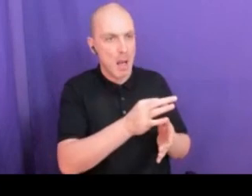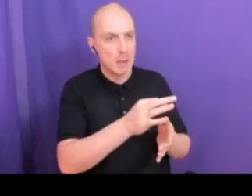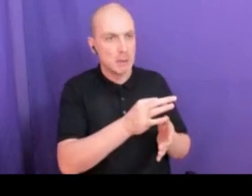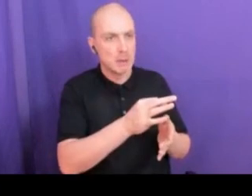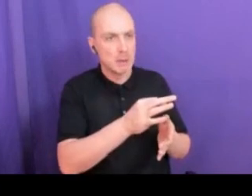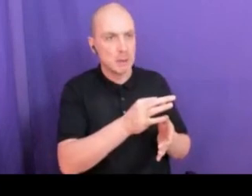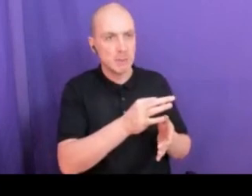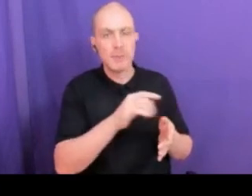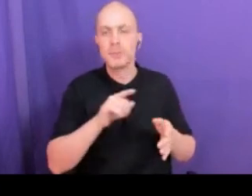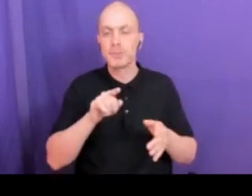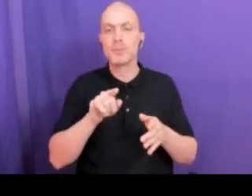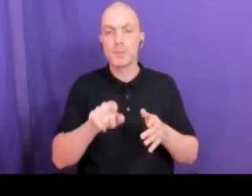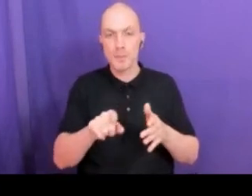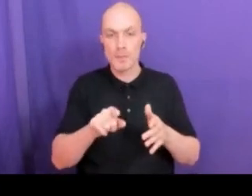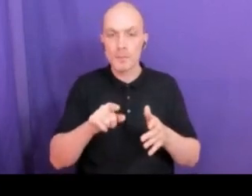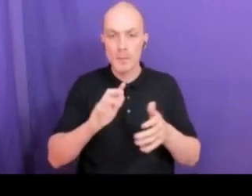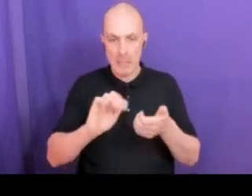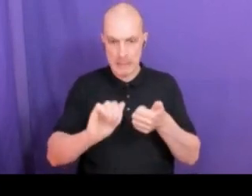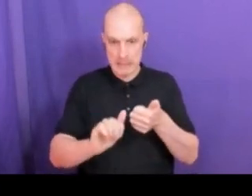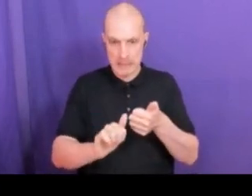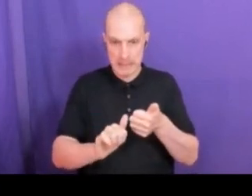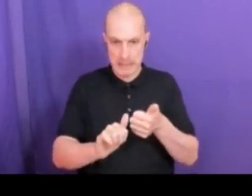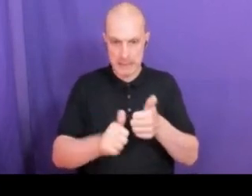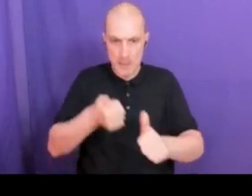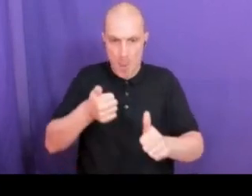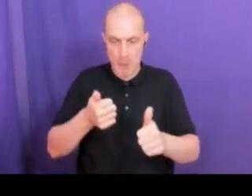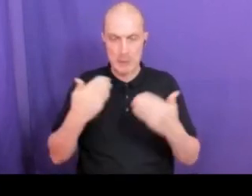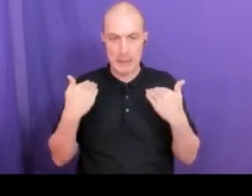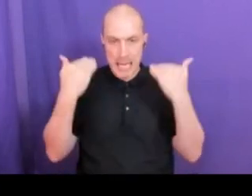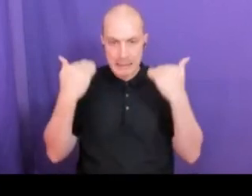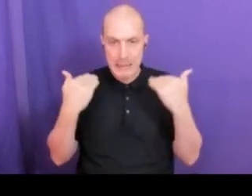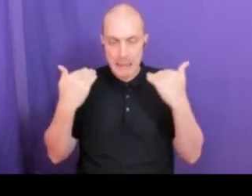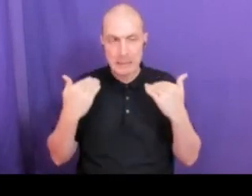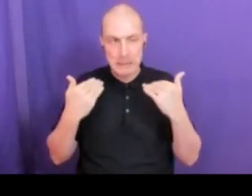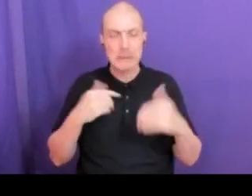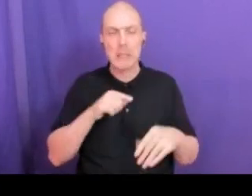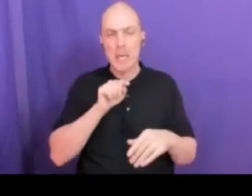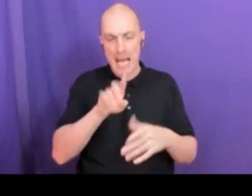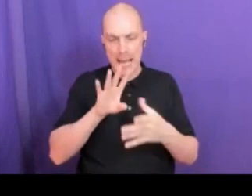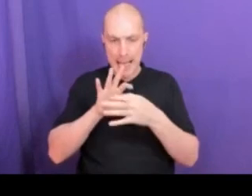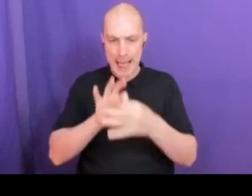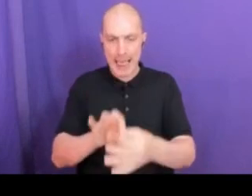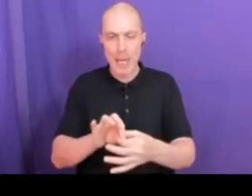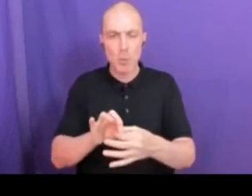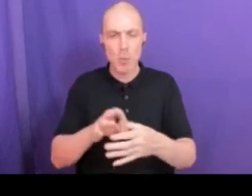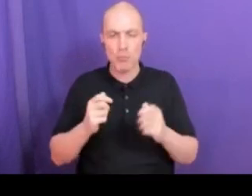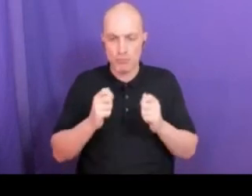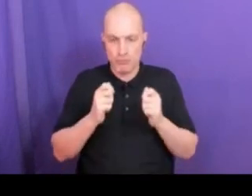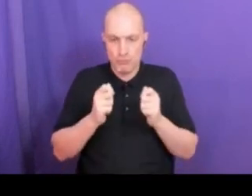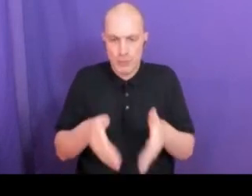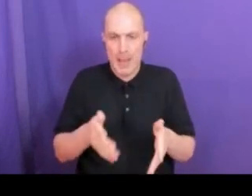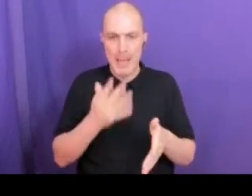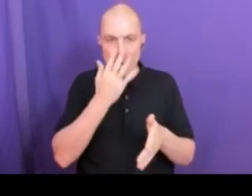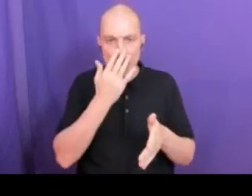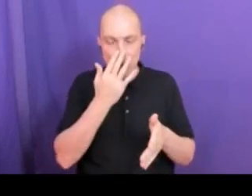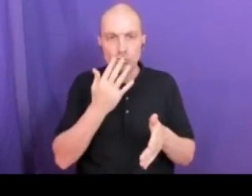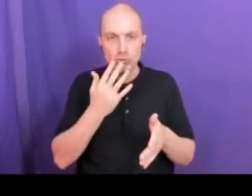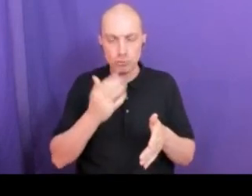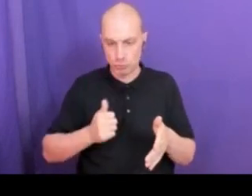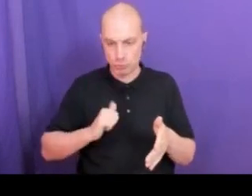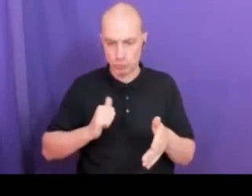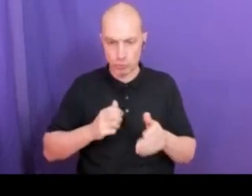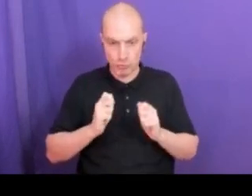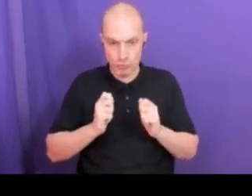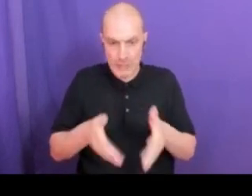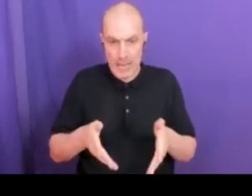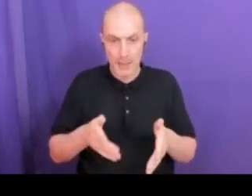around athletes approaching that retirement age and coming out of sport and coming out of that rigid lifestyle. And